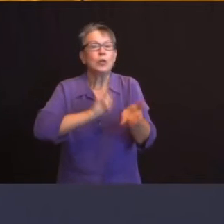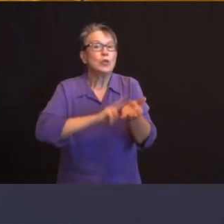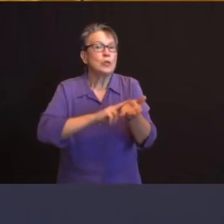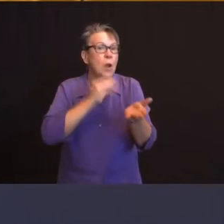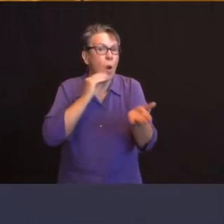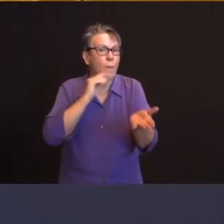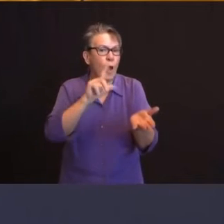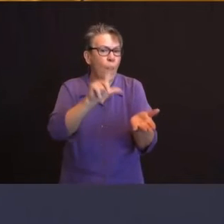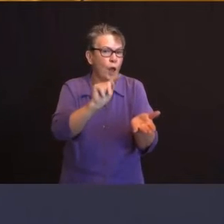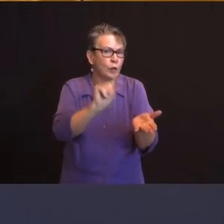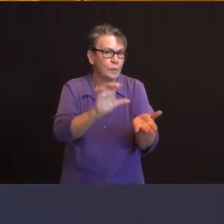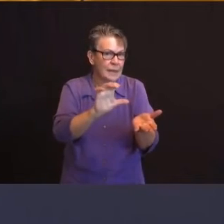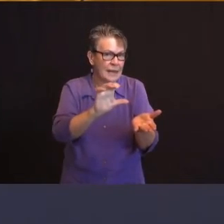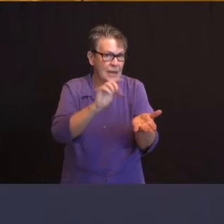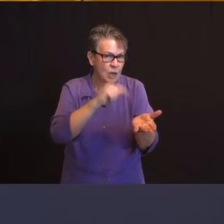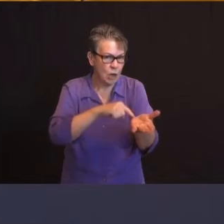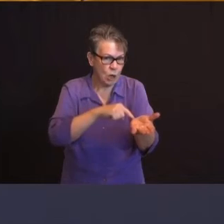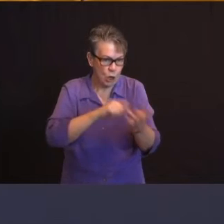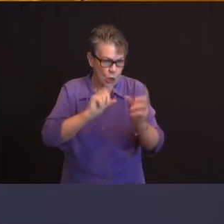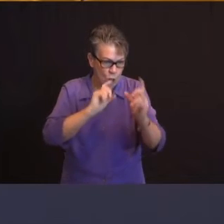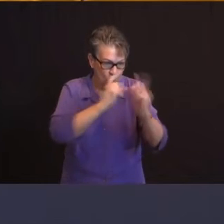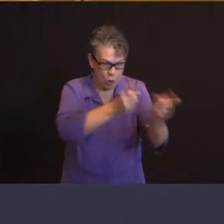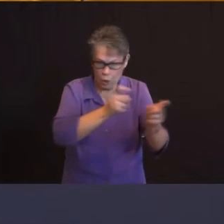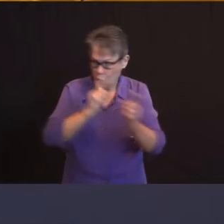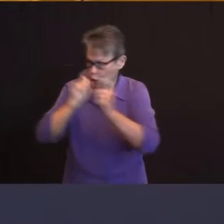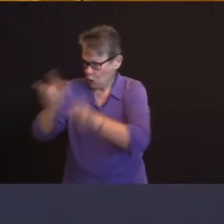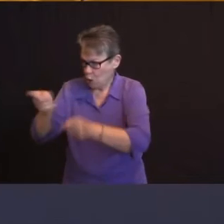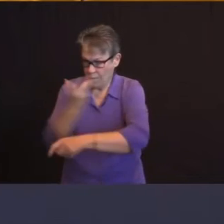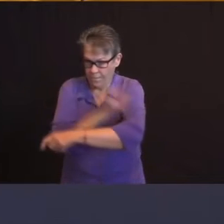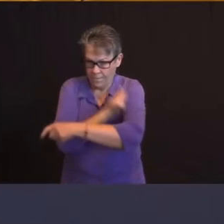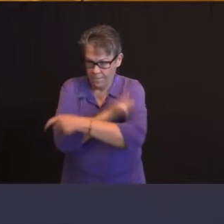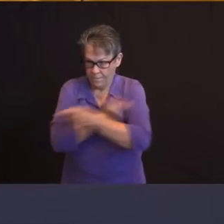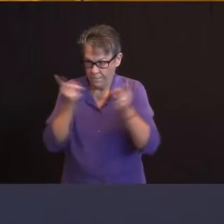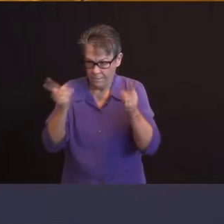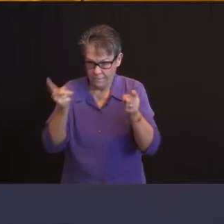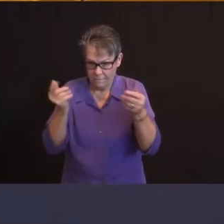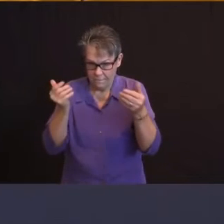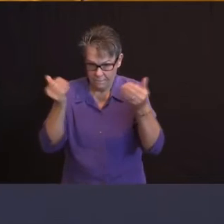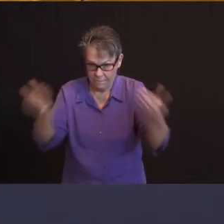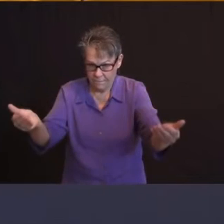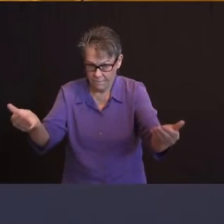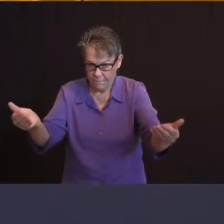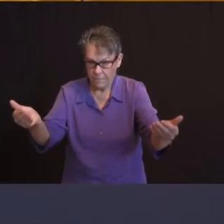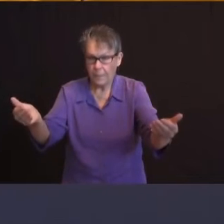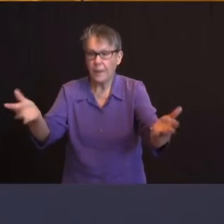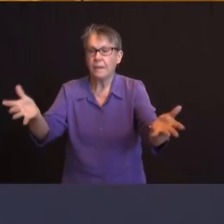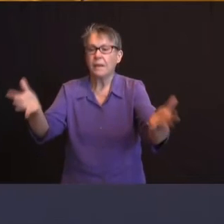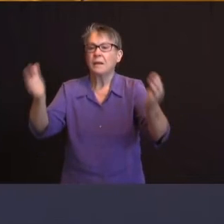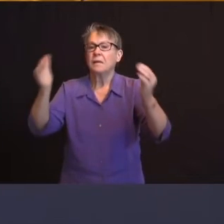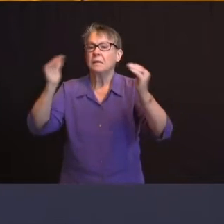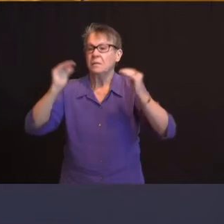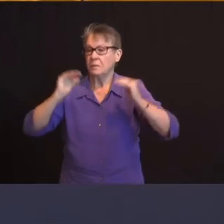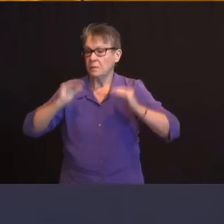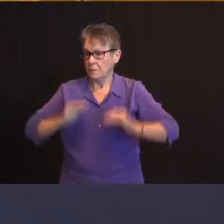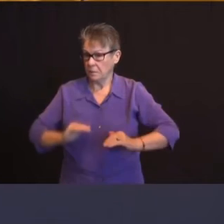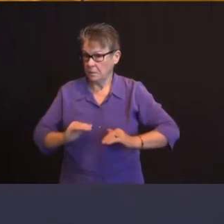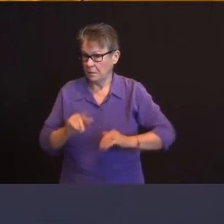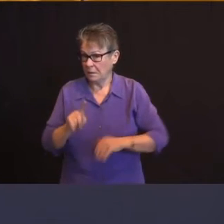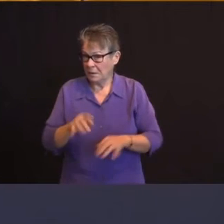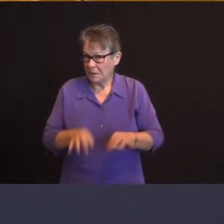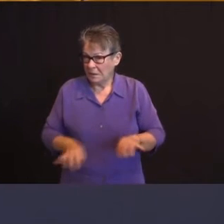But importantly, and this is probably even more important than making that observation, is that